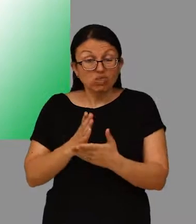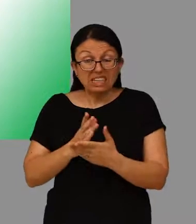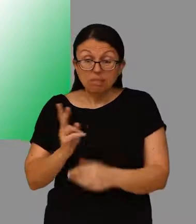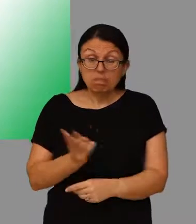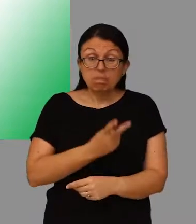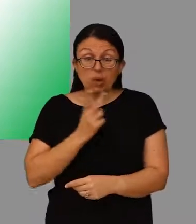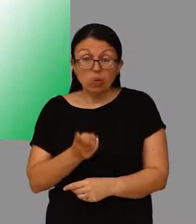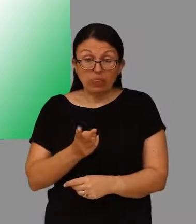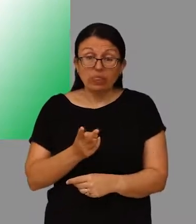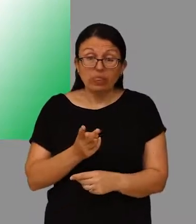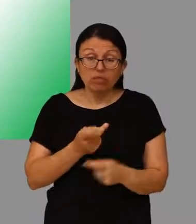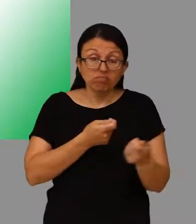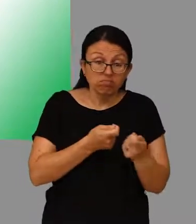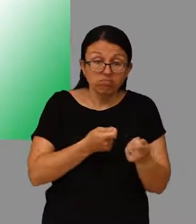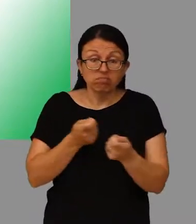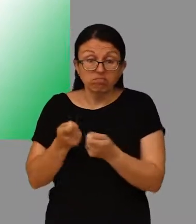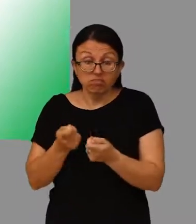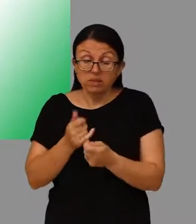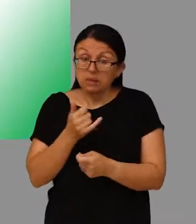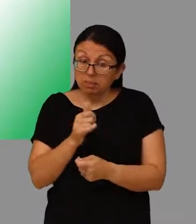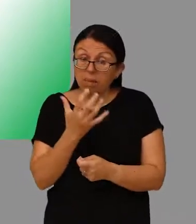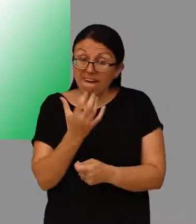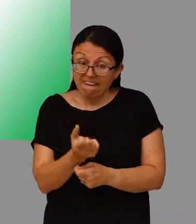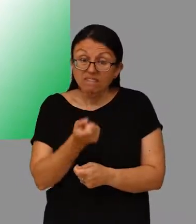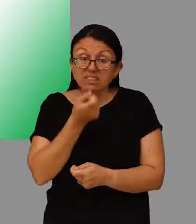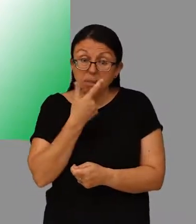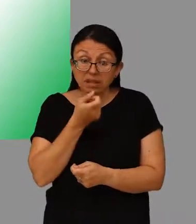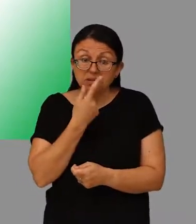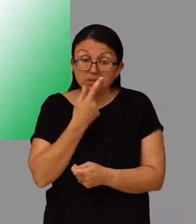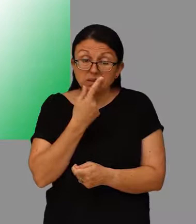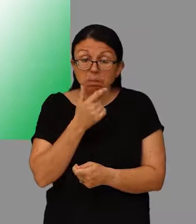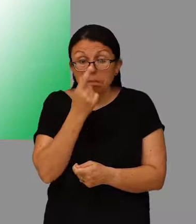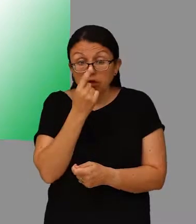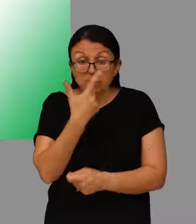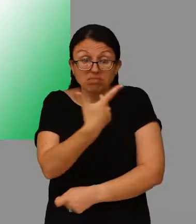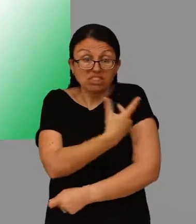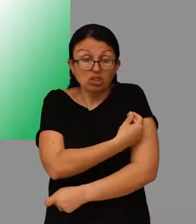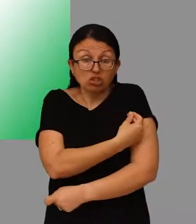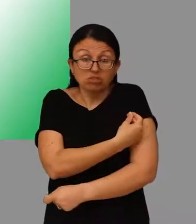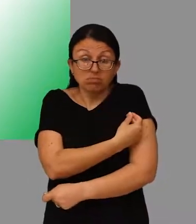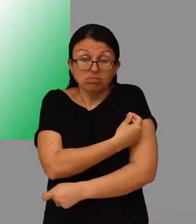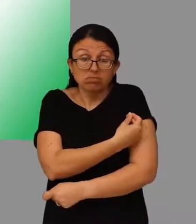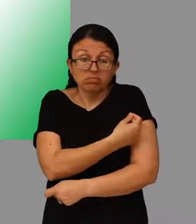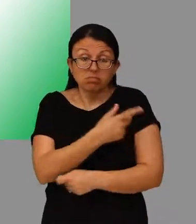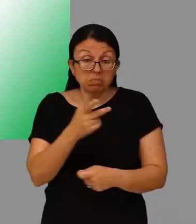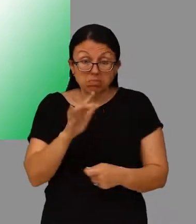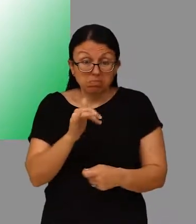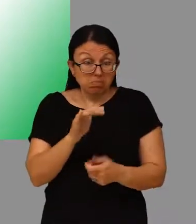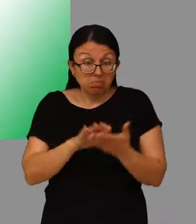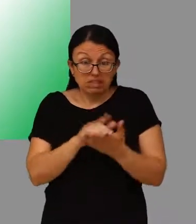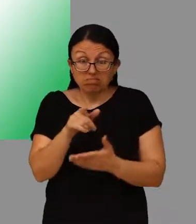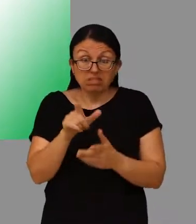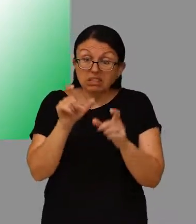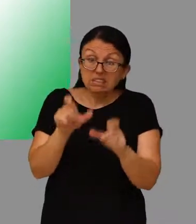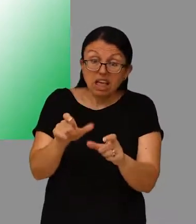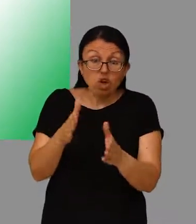and chemotherapy, sometimes they're administered in tablet form or possibly even injection form, and that means that you don't need